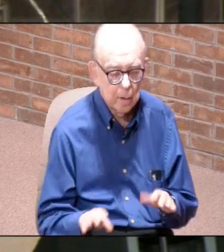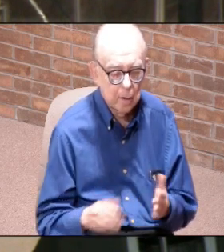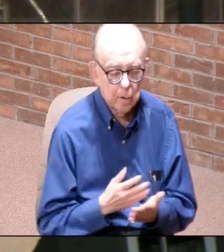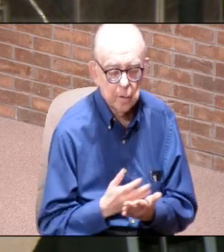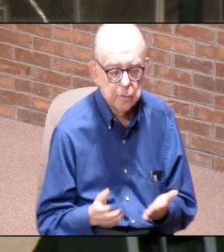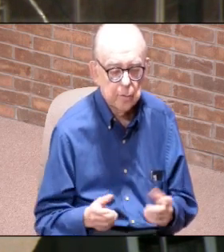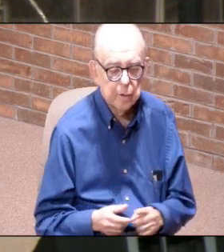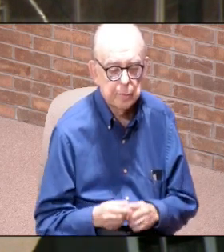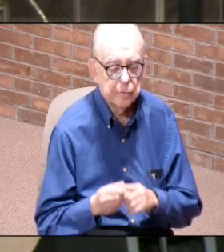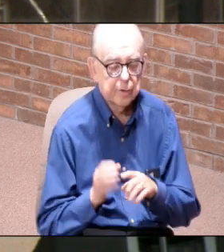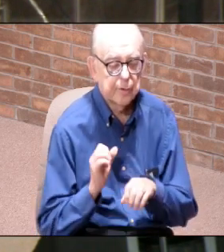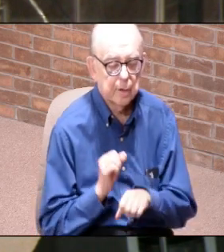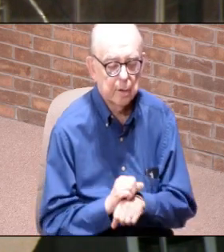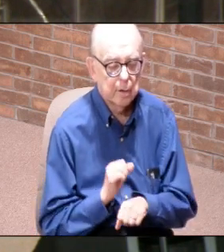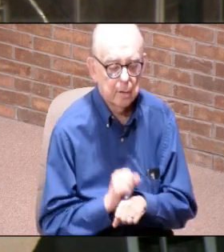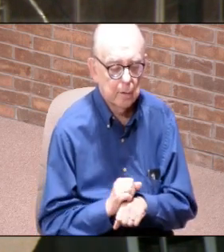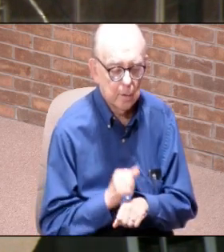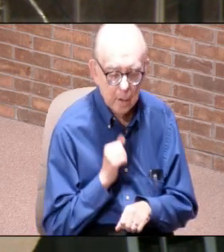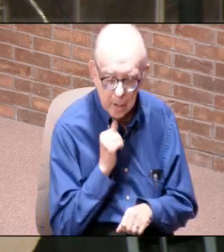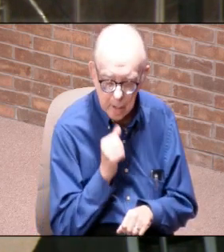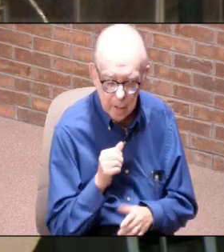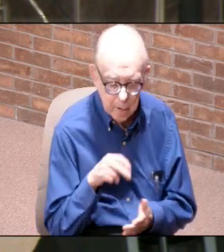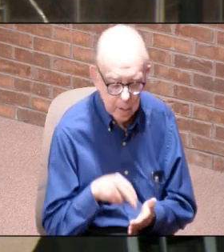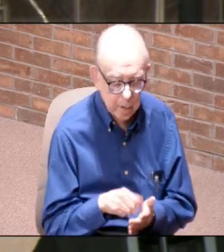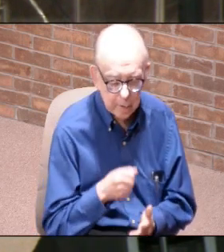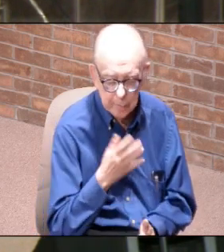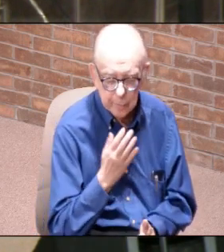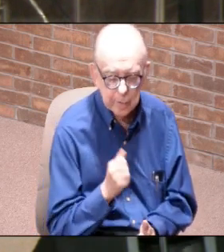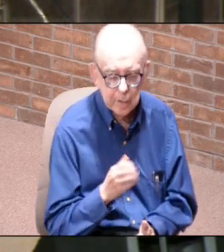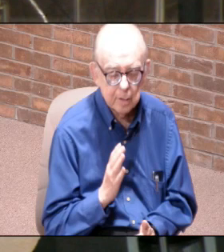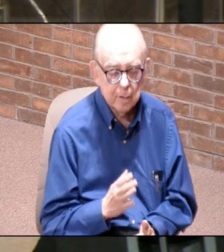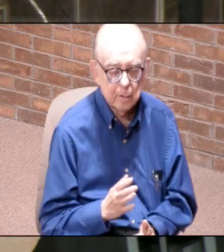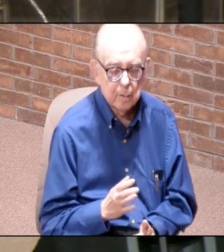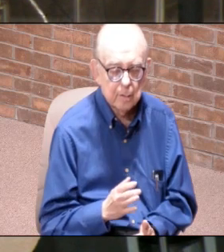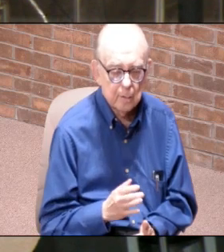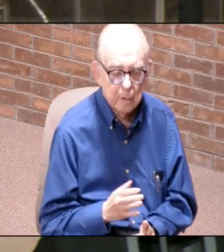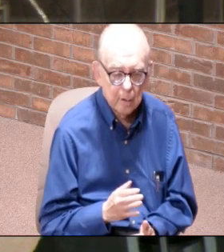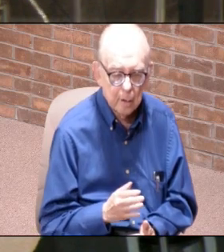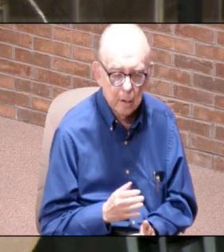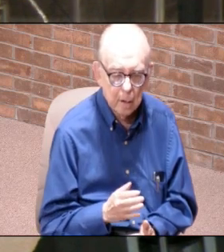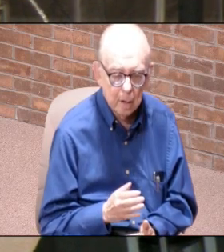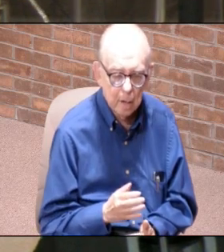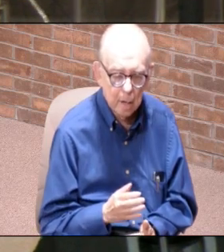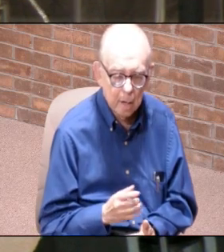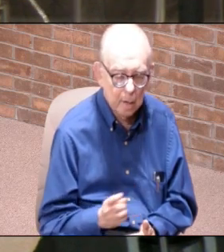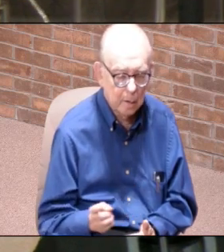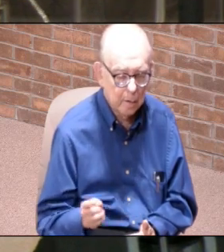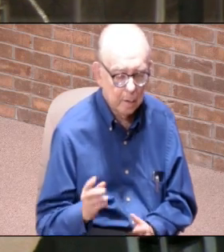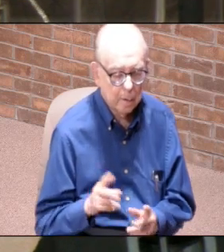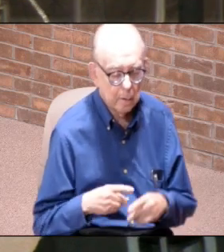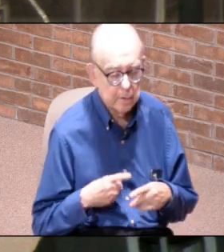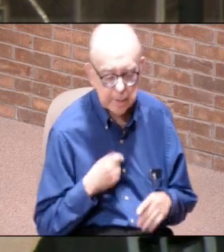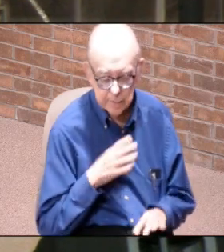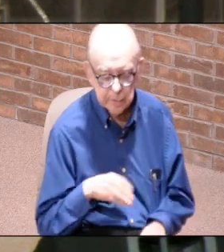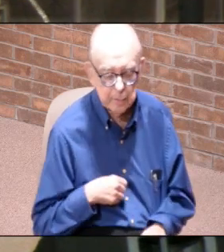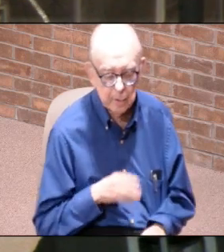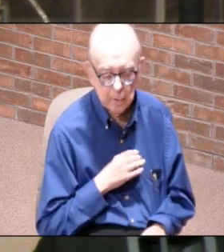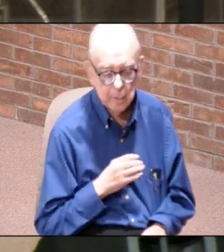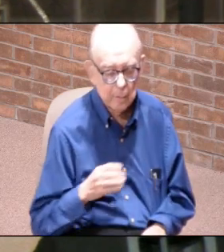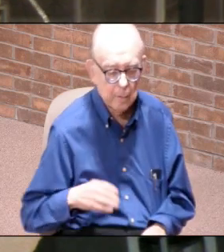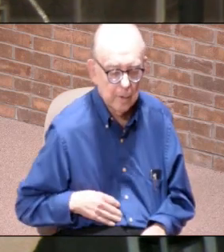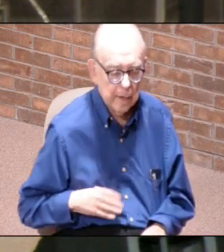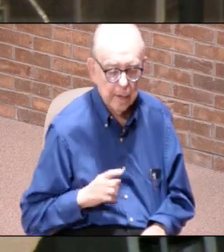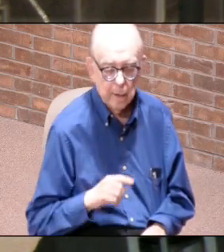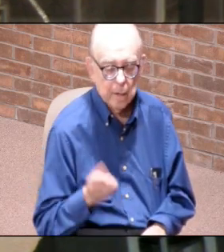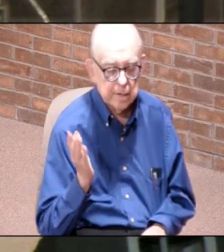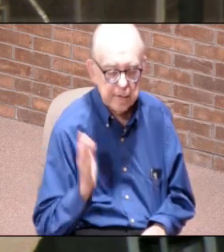a mission. They are going to stand before God, and they didn't accept Christ, so they